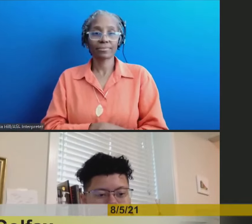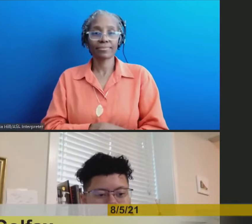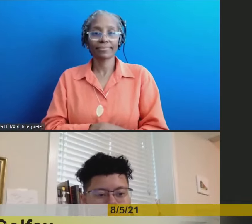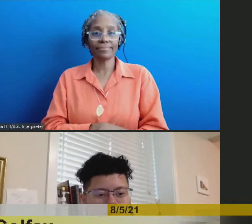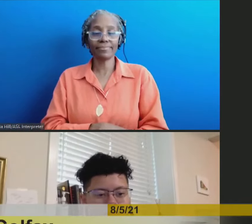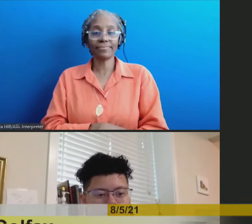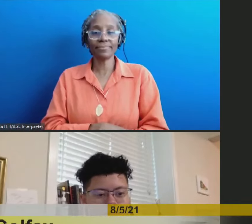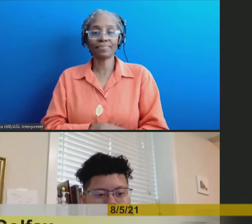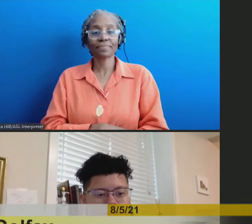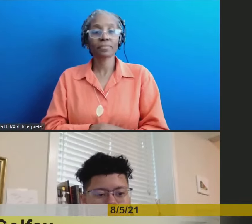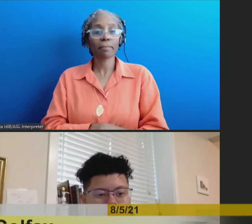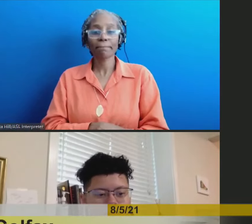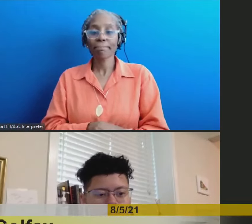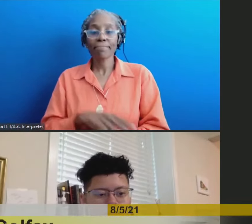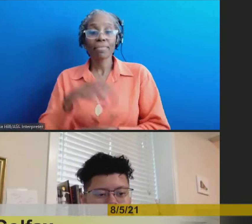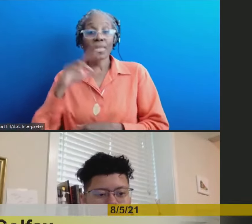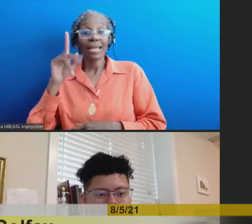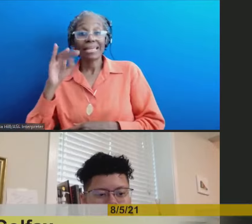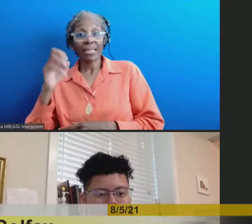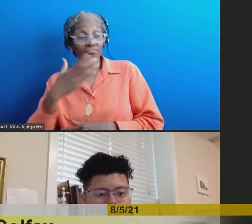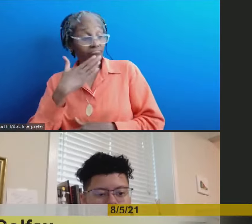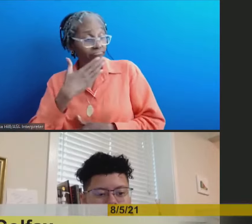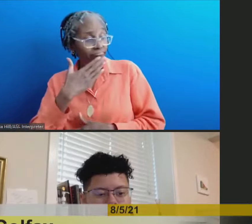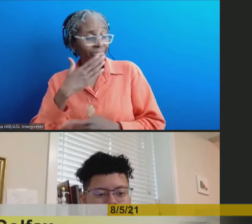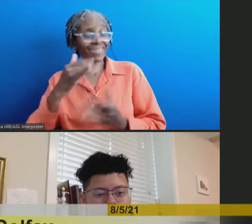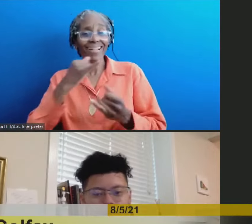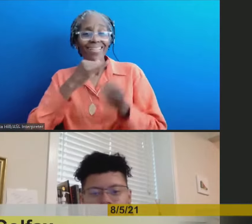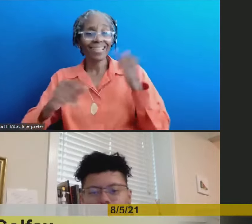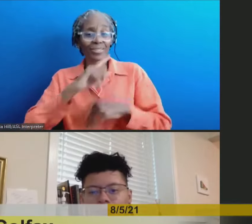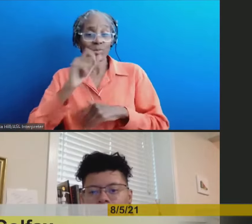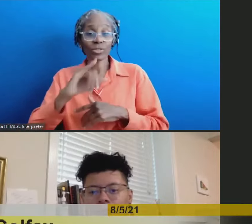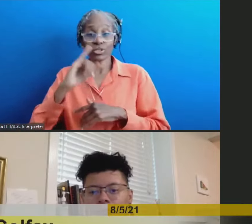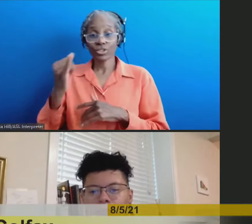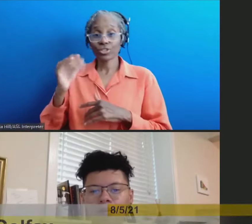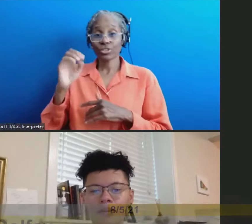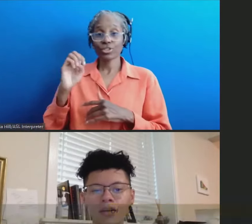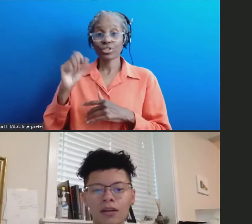Great, thank you for that. And our last question from Jessica.